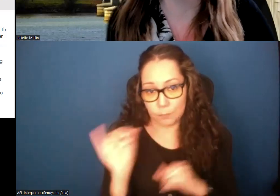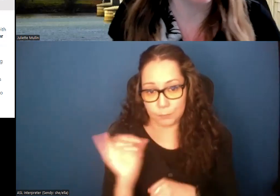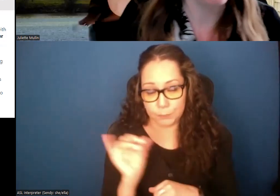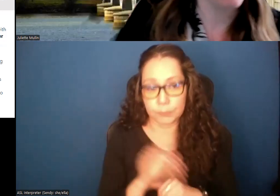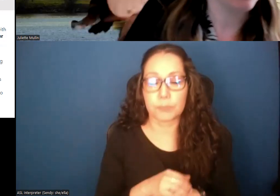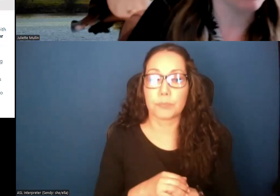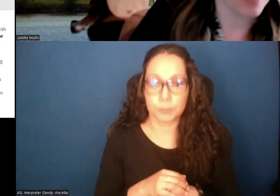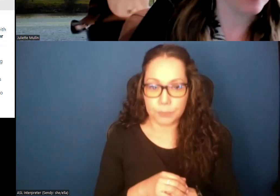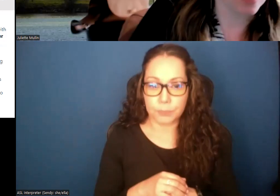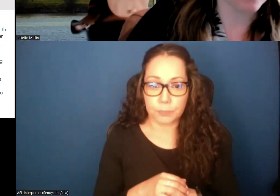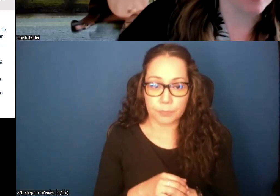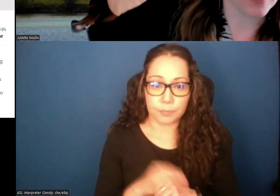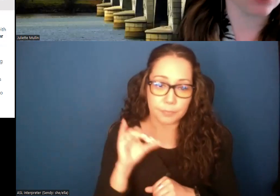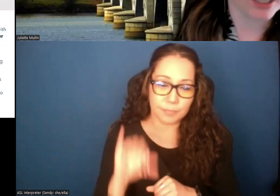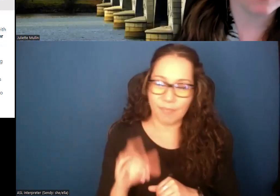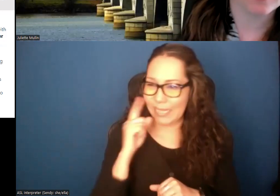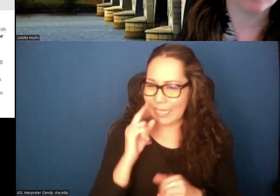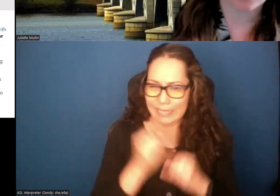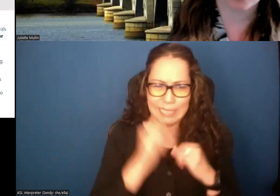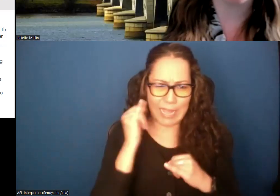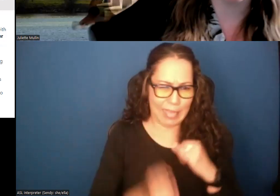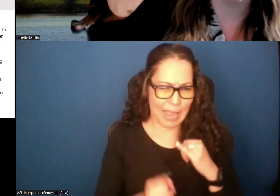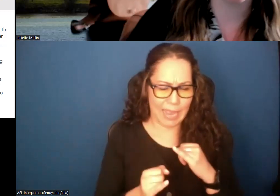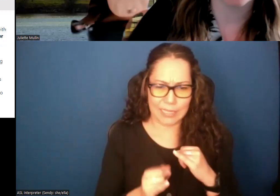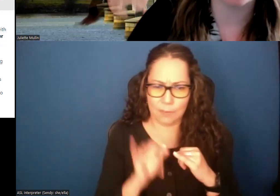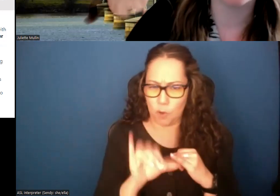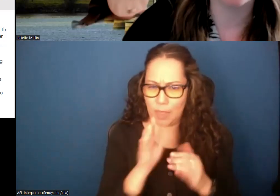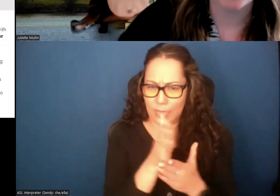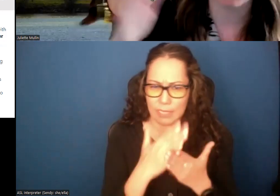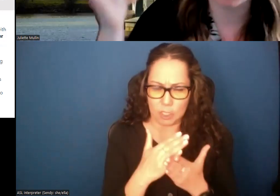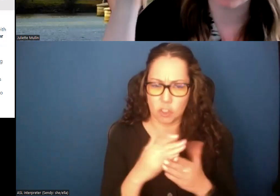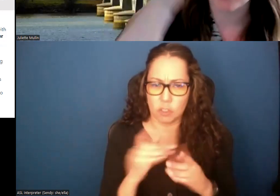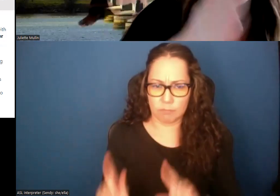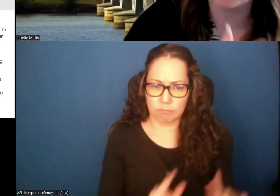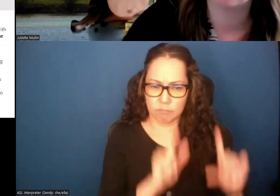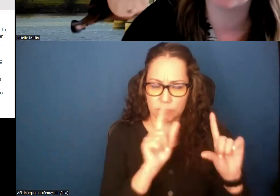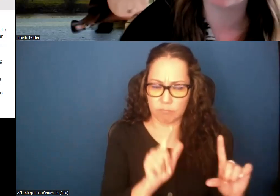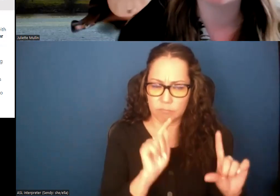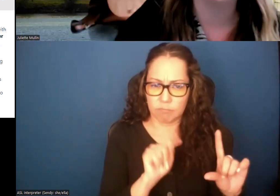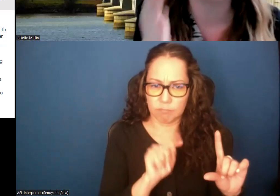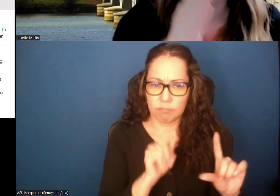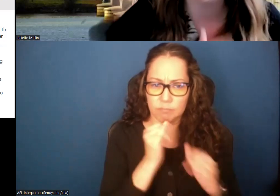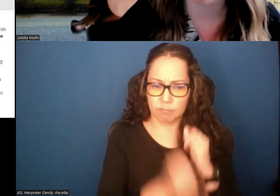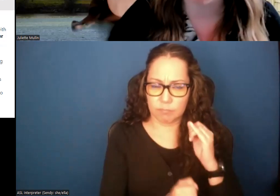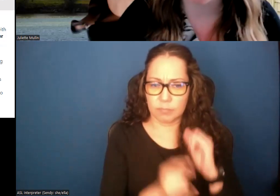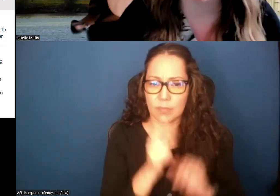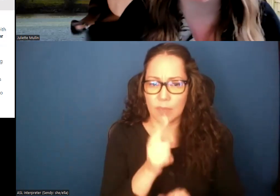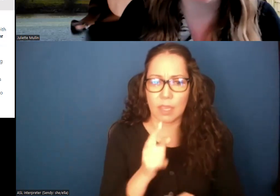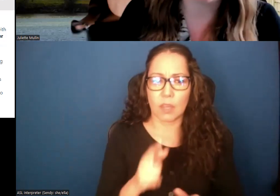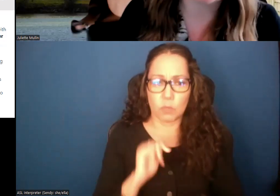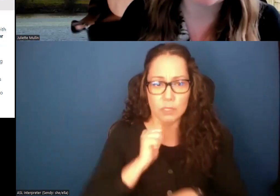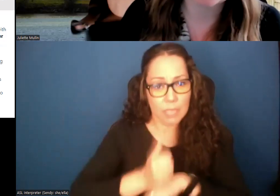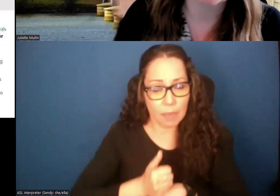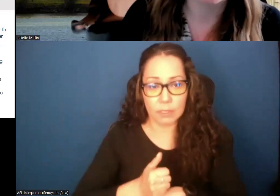So this, I think this is our last slide in this section, and this slide really looks at, now that we've established that visitation was